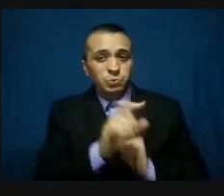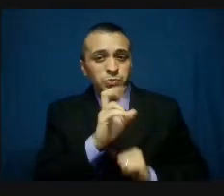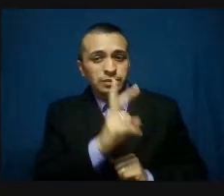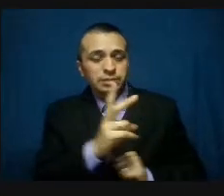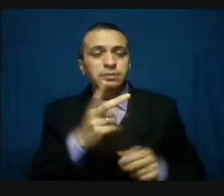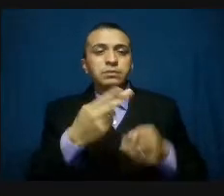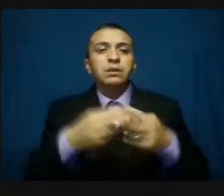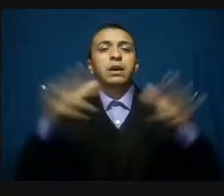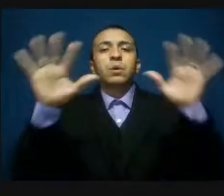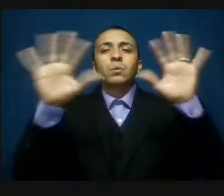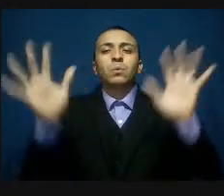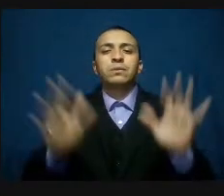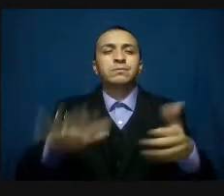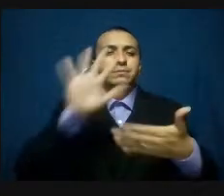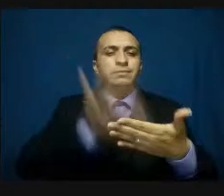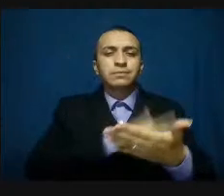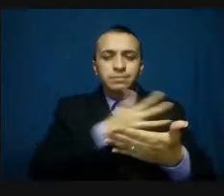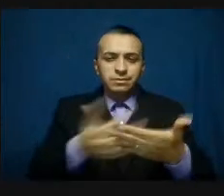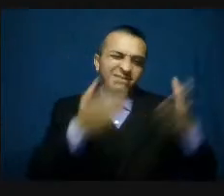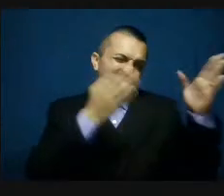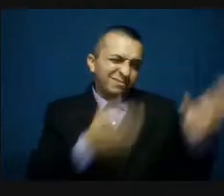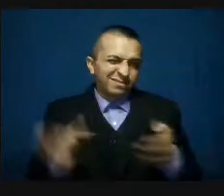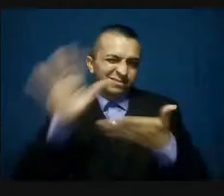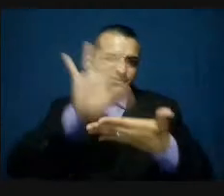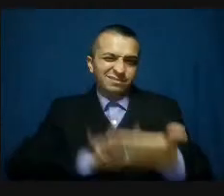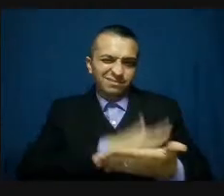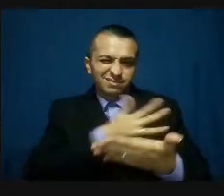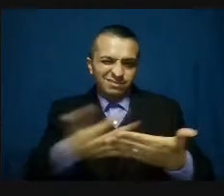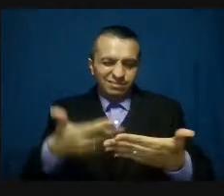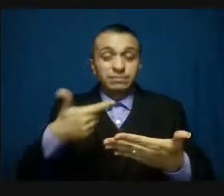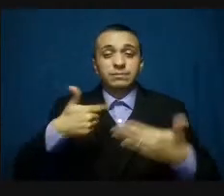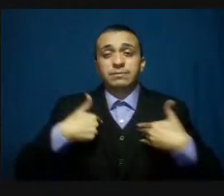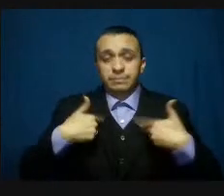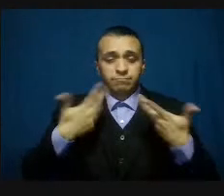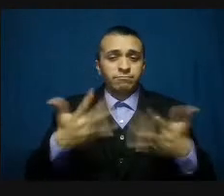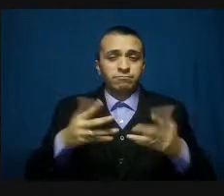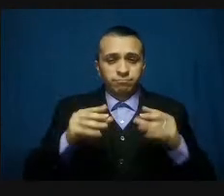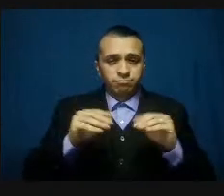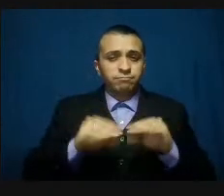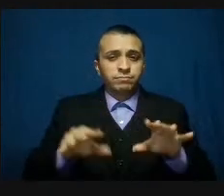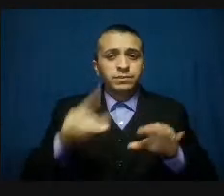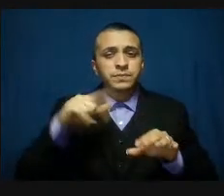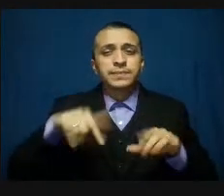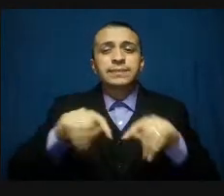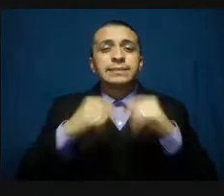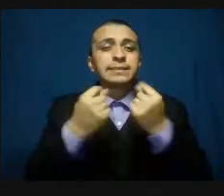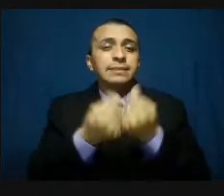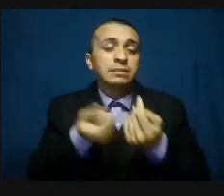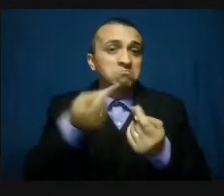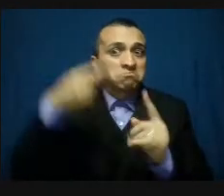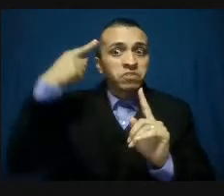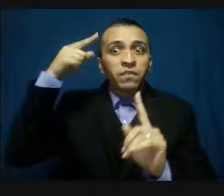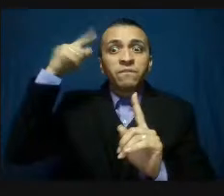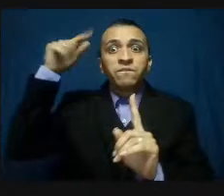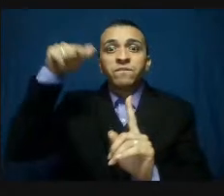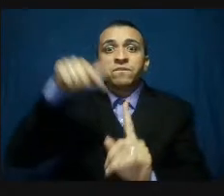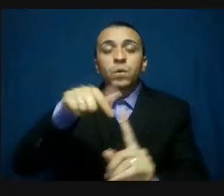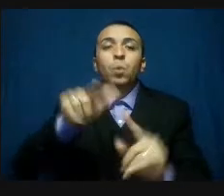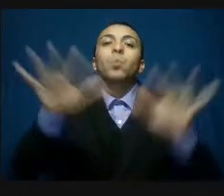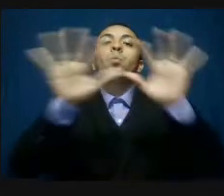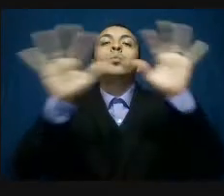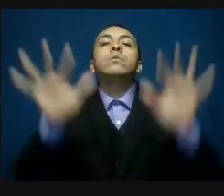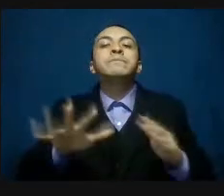Matrix or a Planning Matrix. And this is something that I produced for the team here. And basically, it's a weather outlook through the upcoming